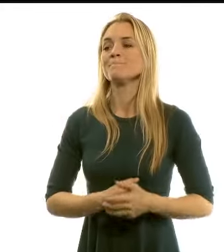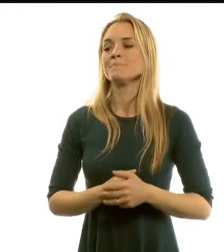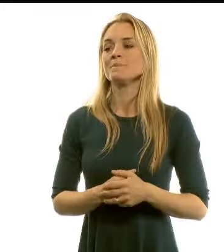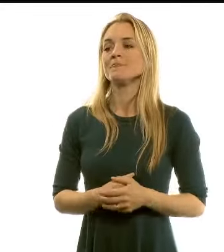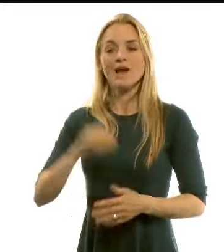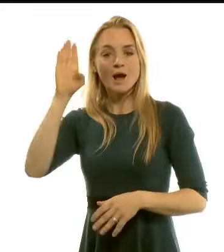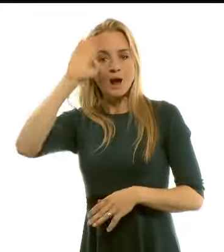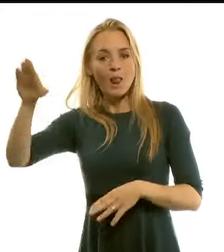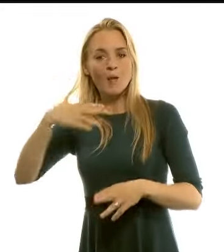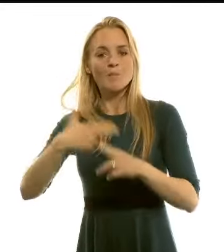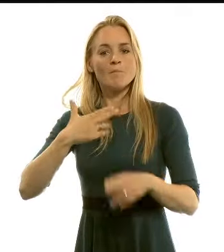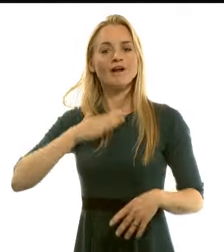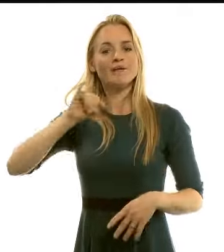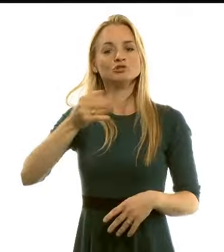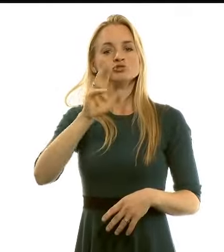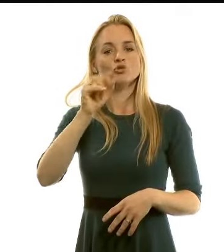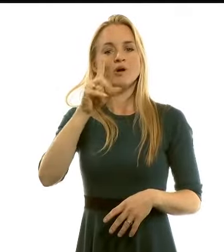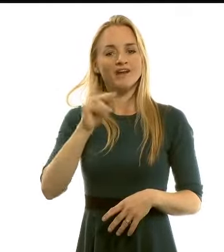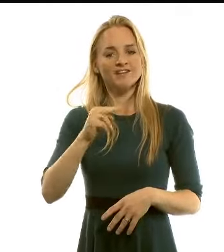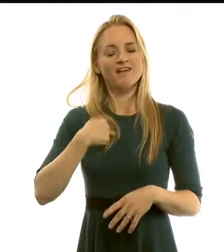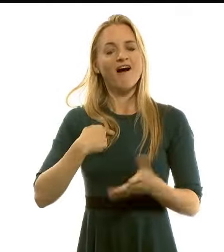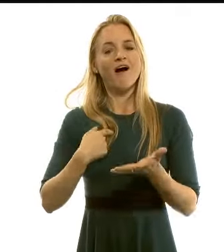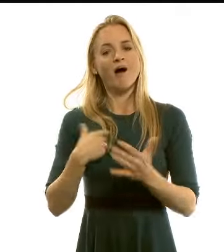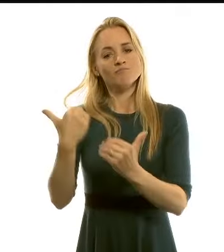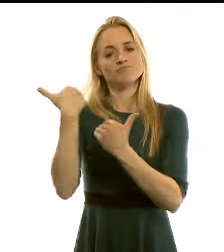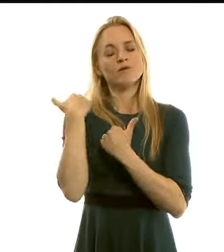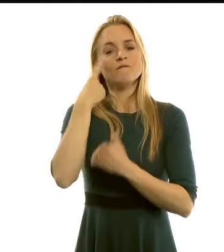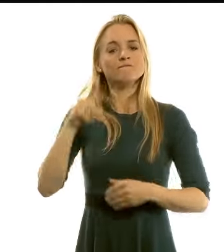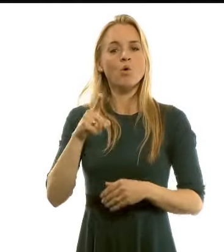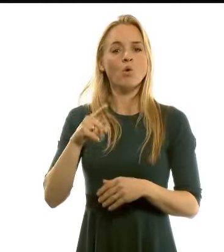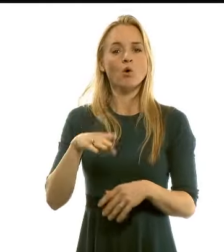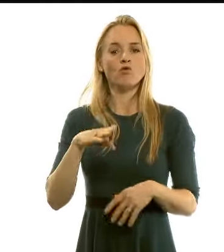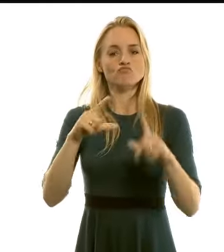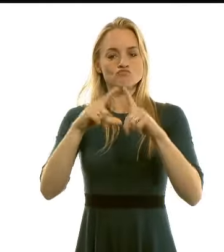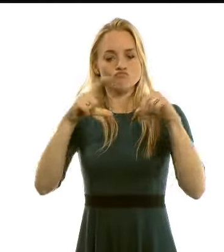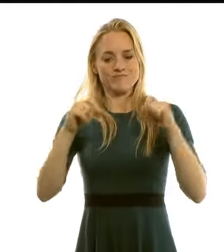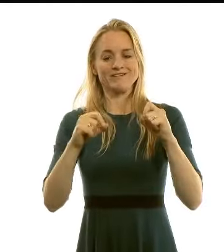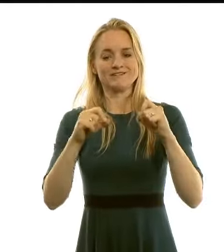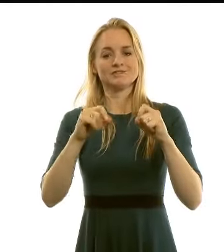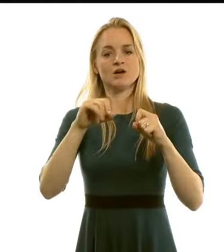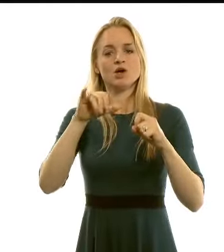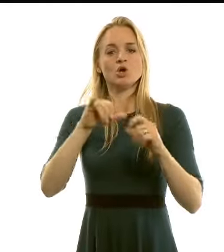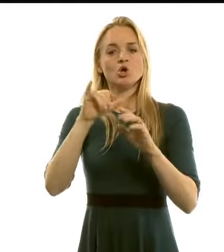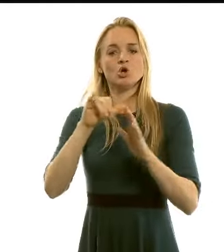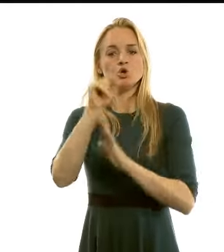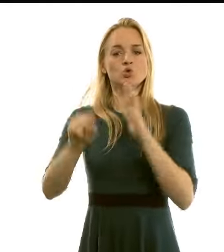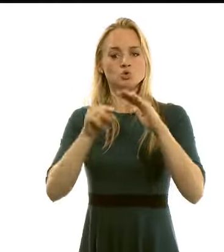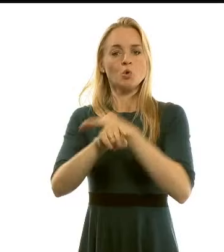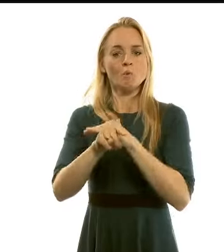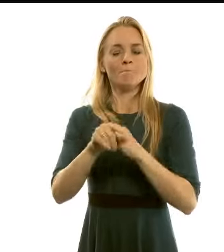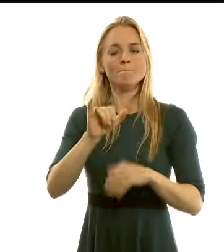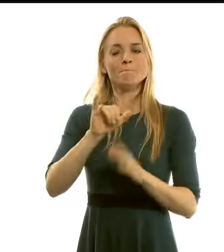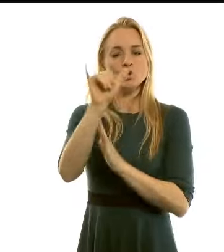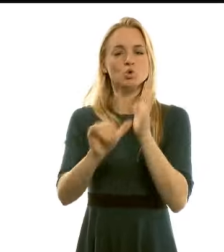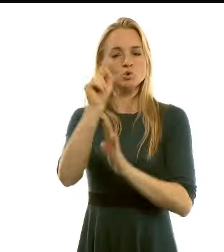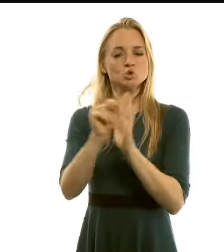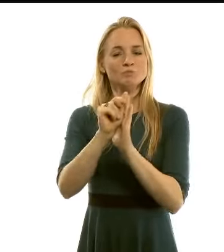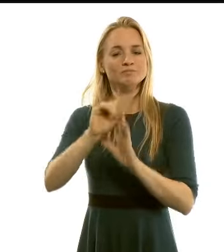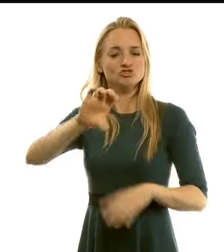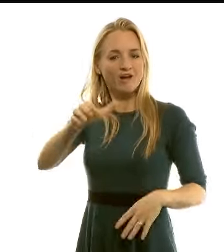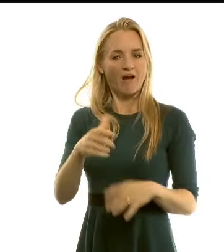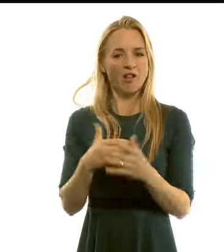Hello, my name's Jordan, operator of the Brixie YouTube channel. The MCU is packed full of hidden surprises. Can you tell us about the ones that you've decided to